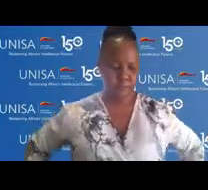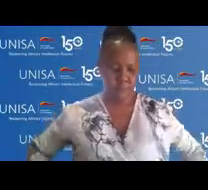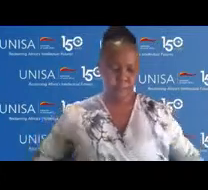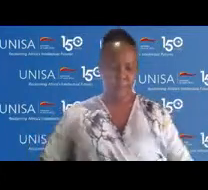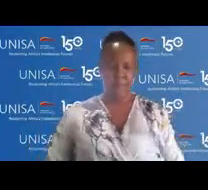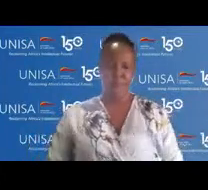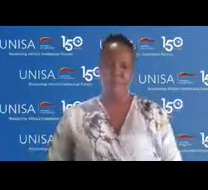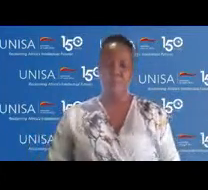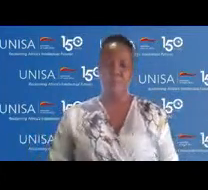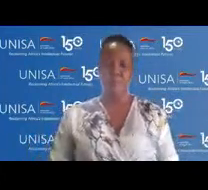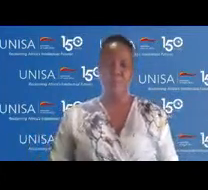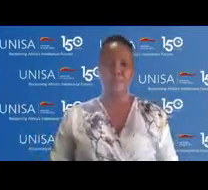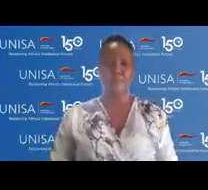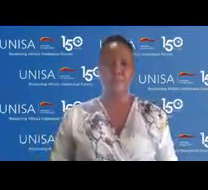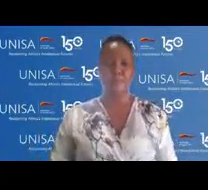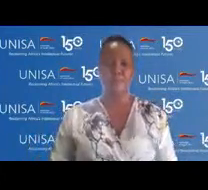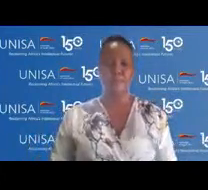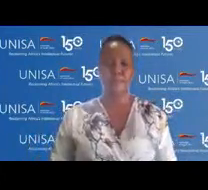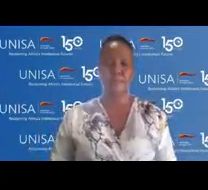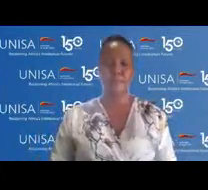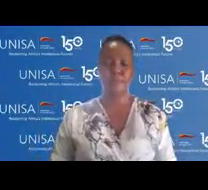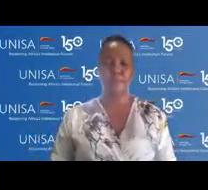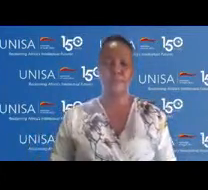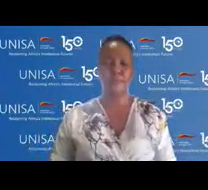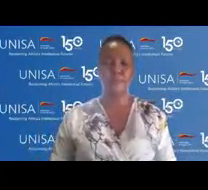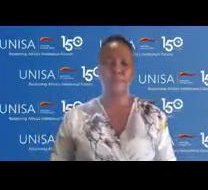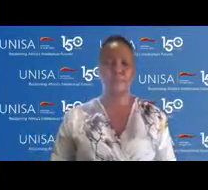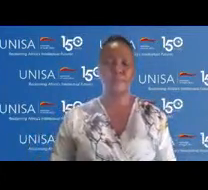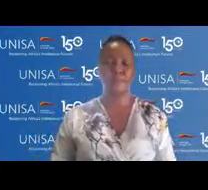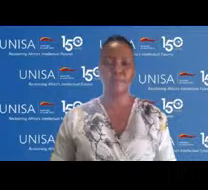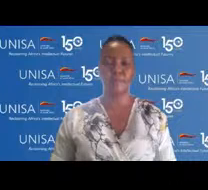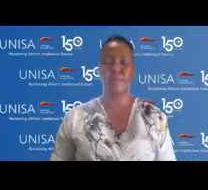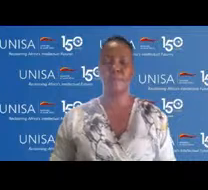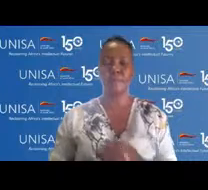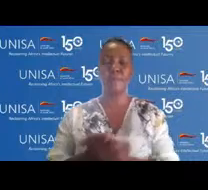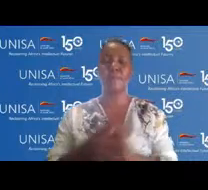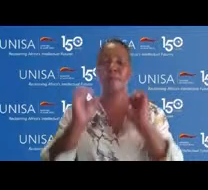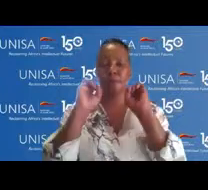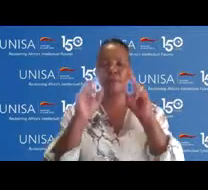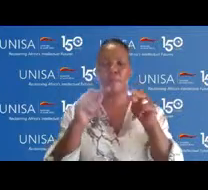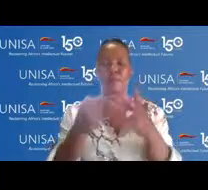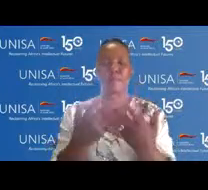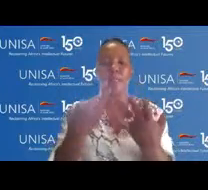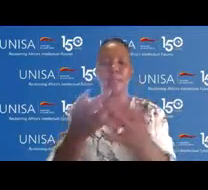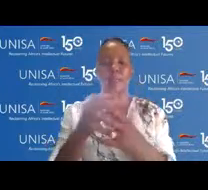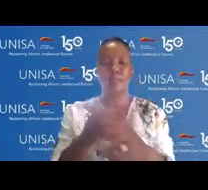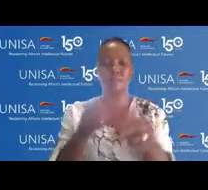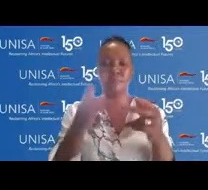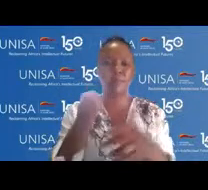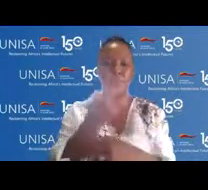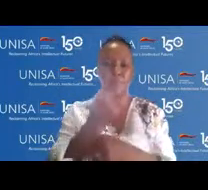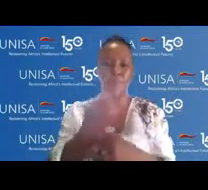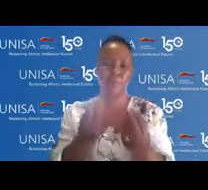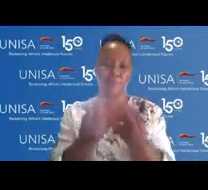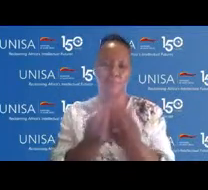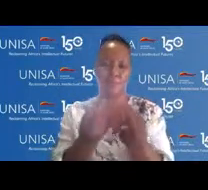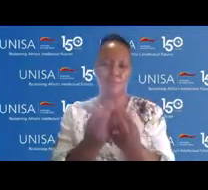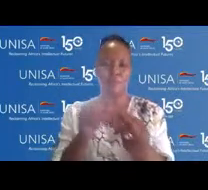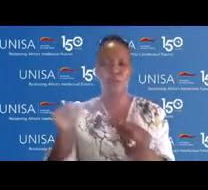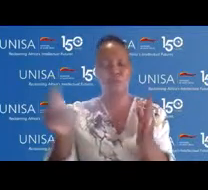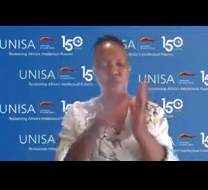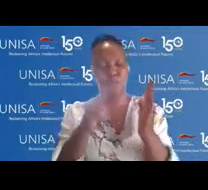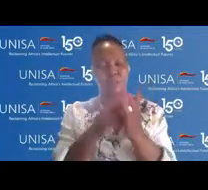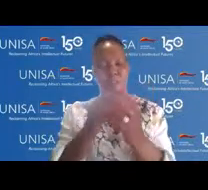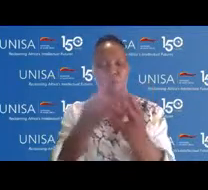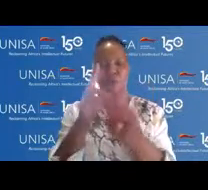Bit of a frog in my throat, so at least I managed to clear them. Okay, so this is really cool. So now you guys have got to see the UNISA app. Very